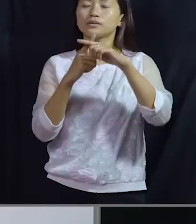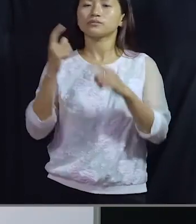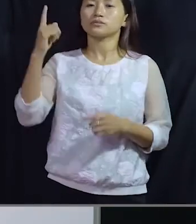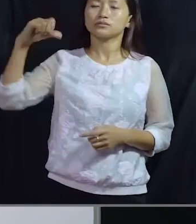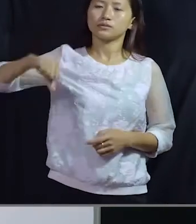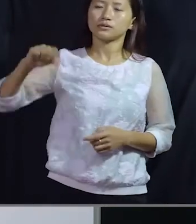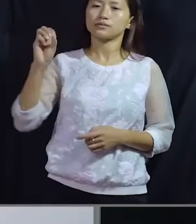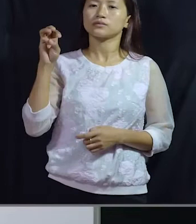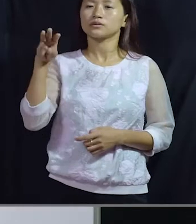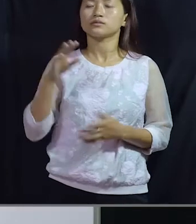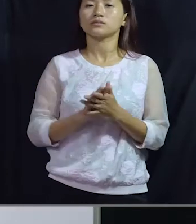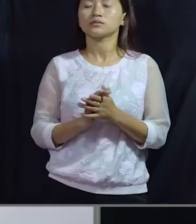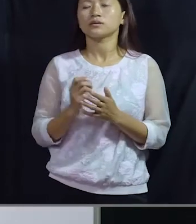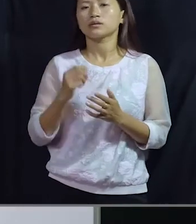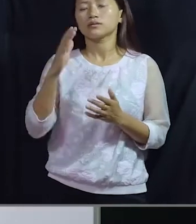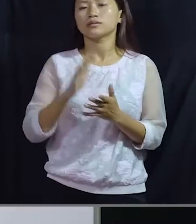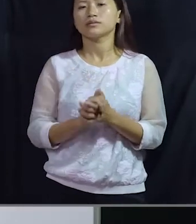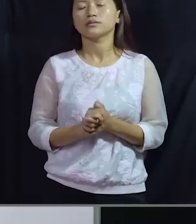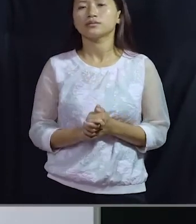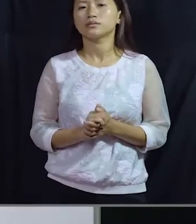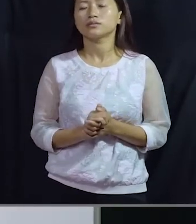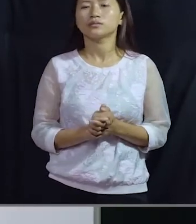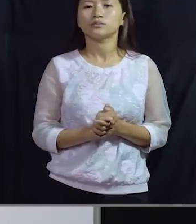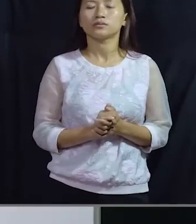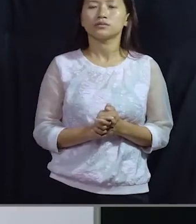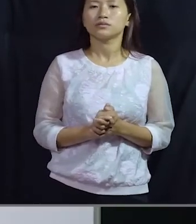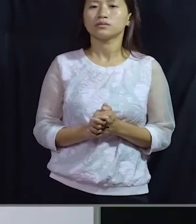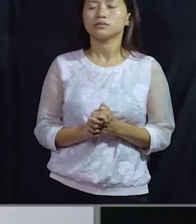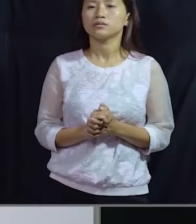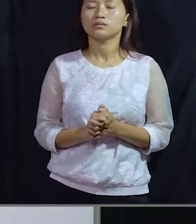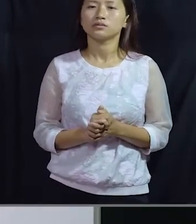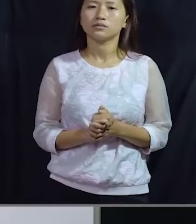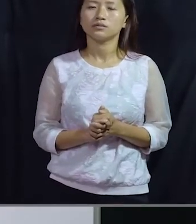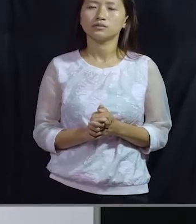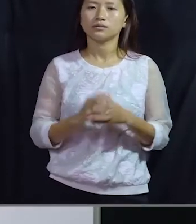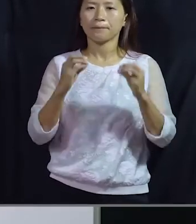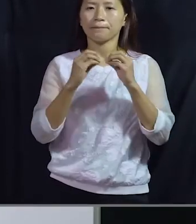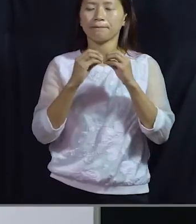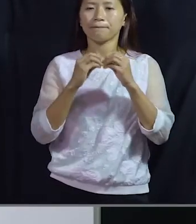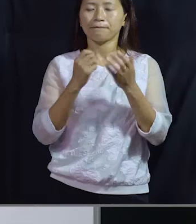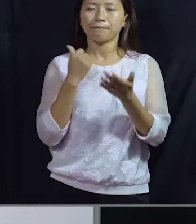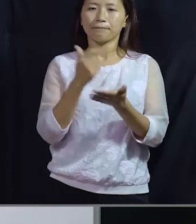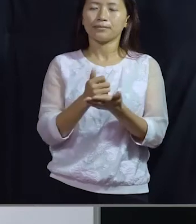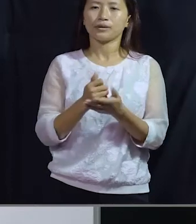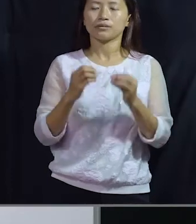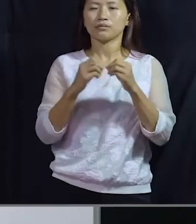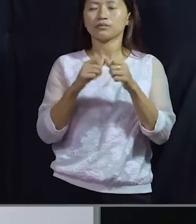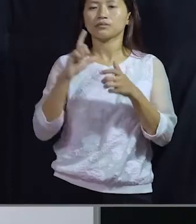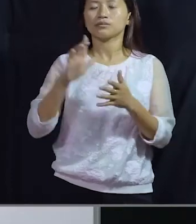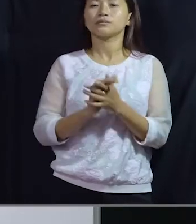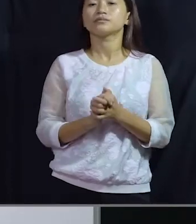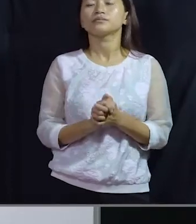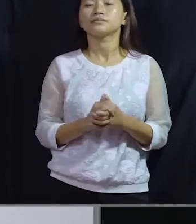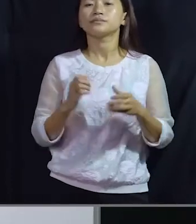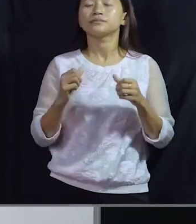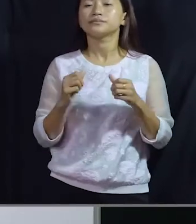is an amount of capital that is being brought in by the new partner. So the bank value, the balances